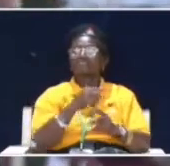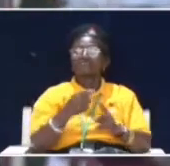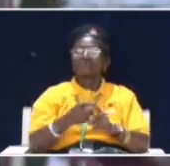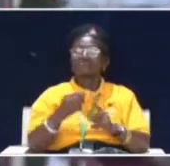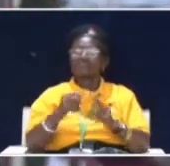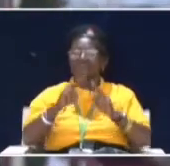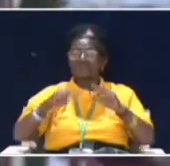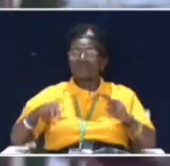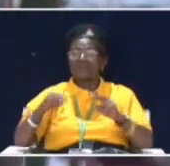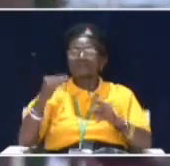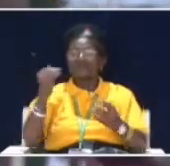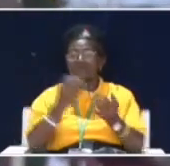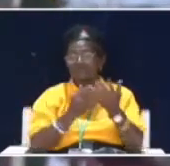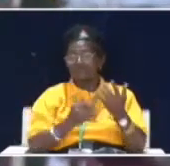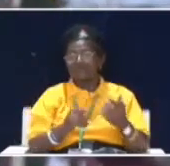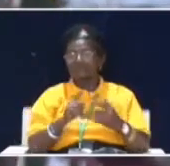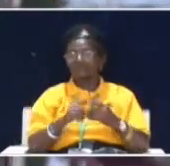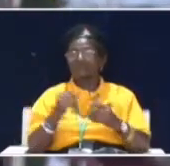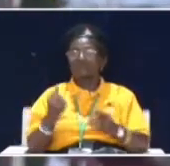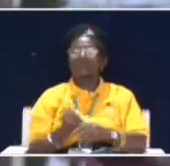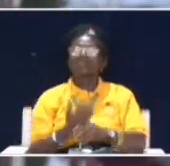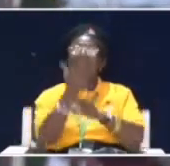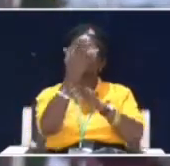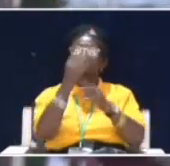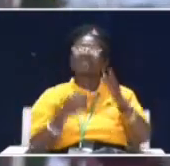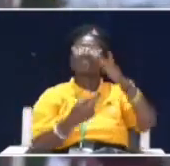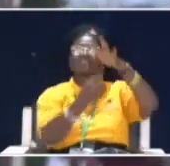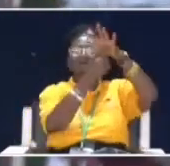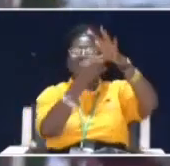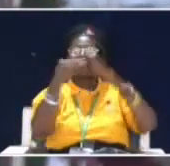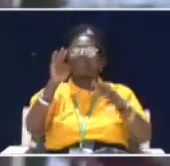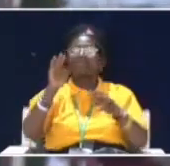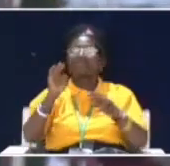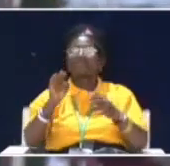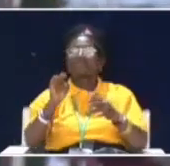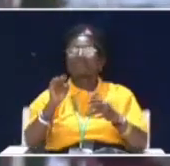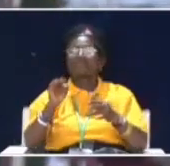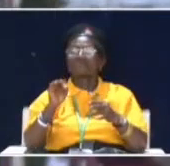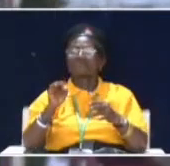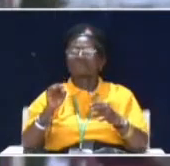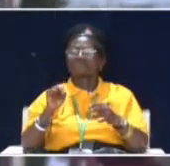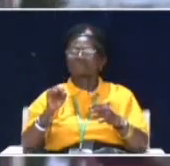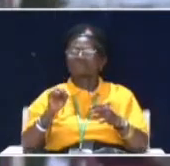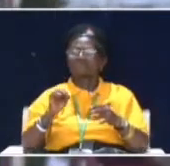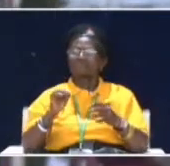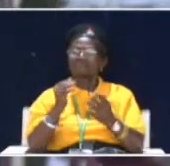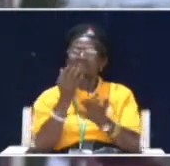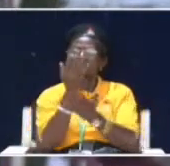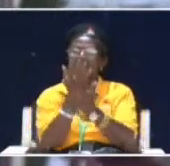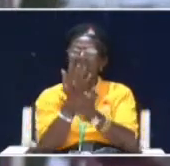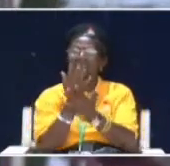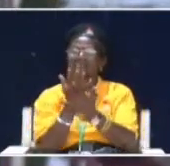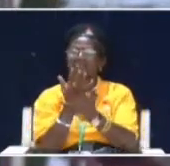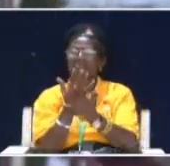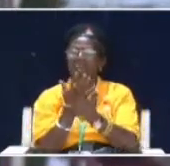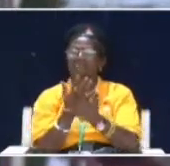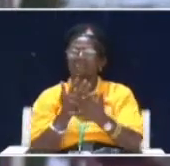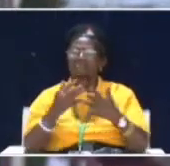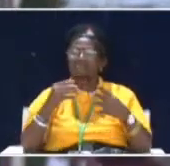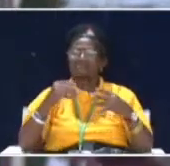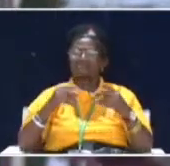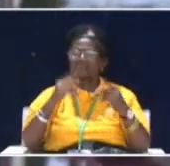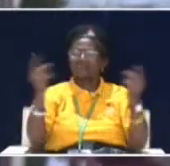of sorrow to the mountain top of praises. Only Olorun nikan lo le mu o kuro